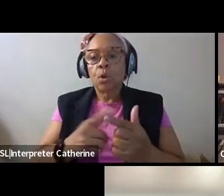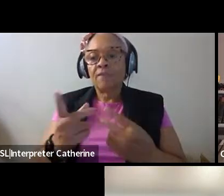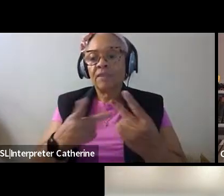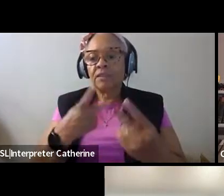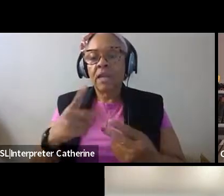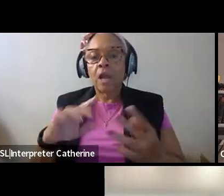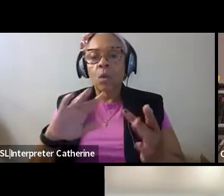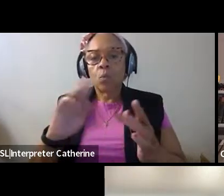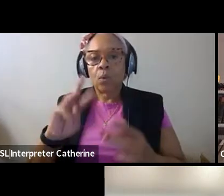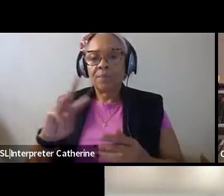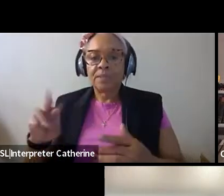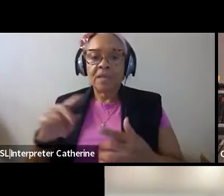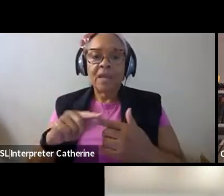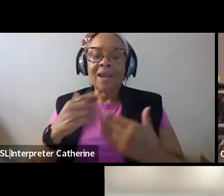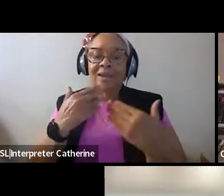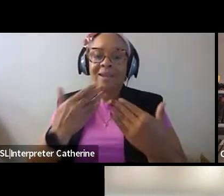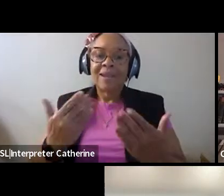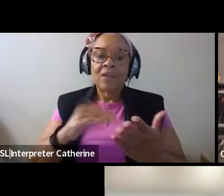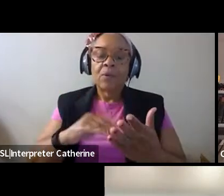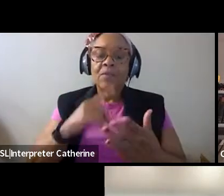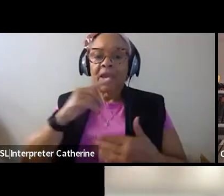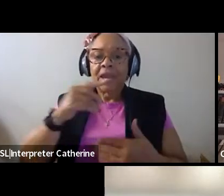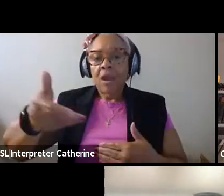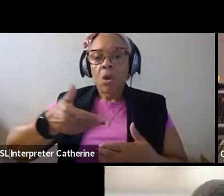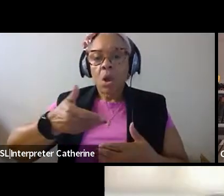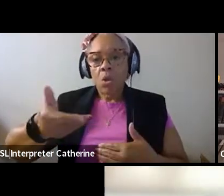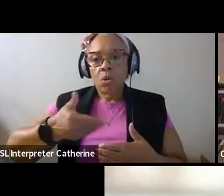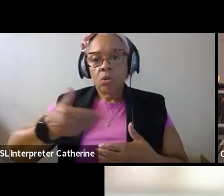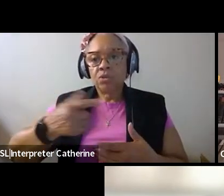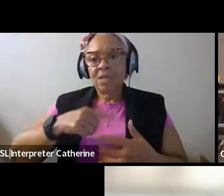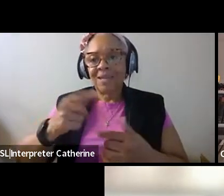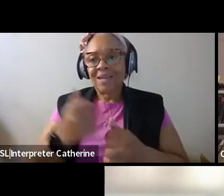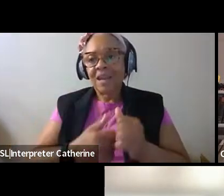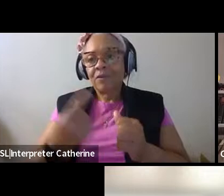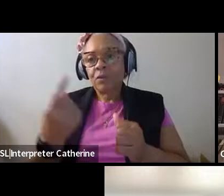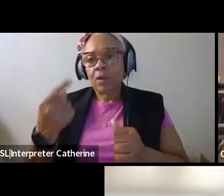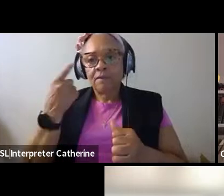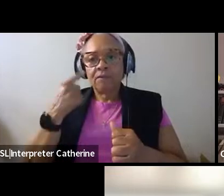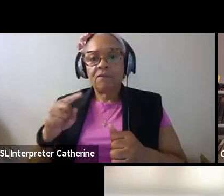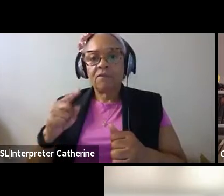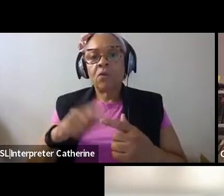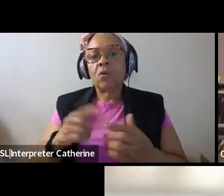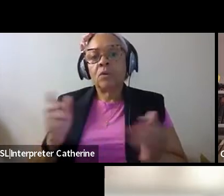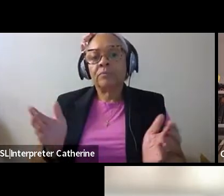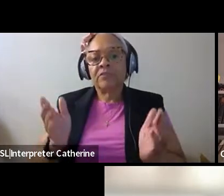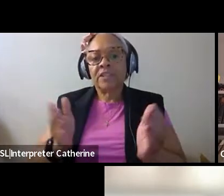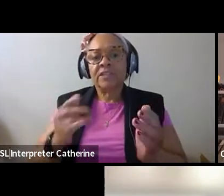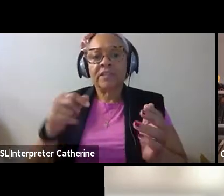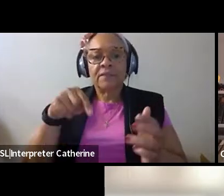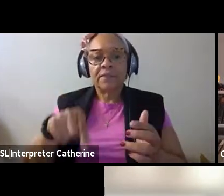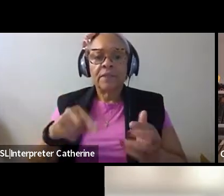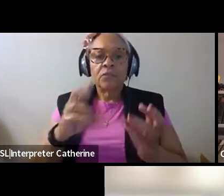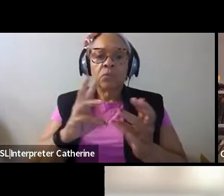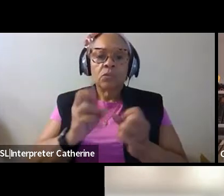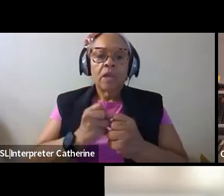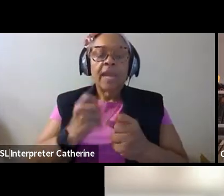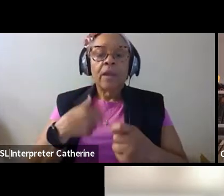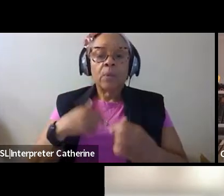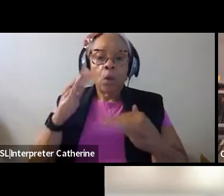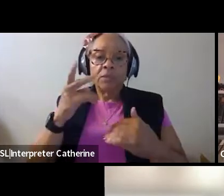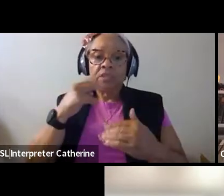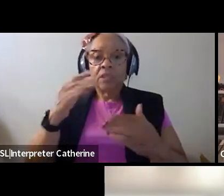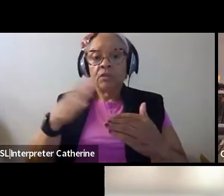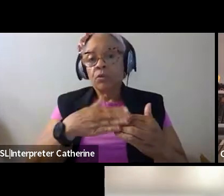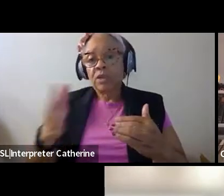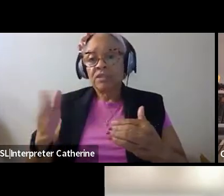website. And again, I wanted to thank our hosts and everyone for facilitating this. And we hope to see you at the rest